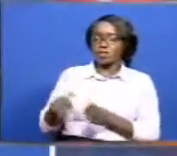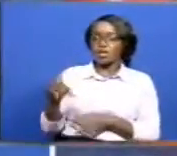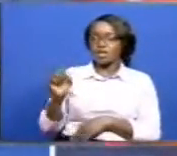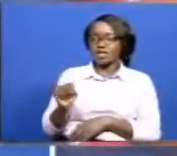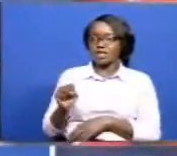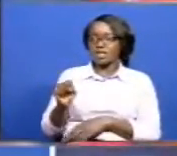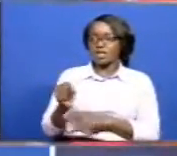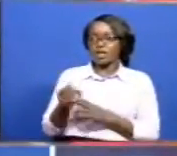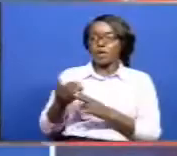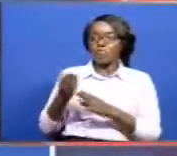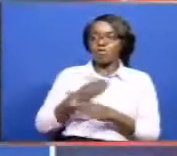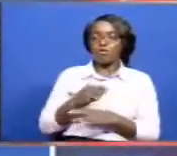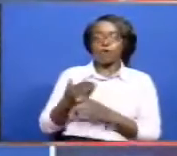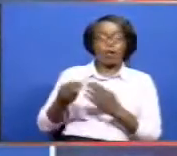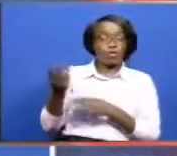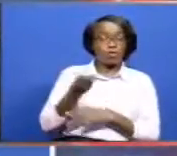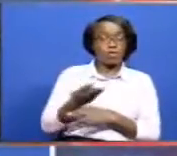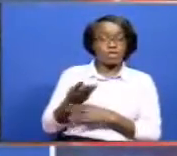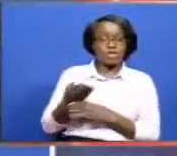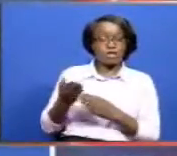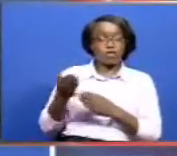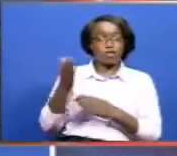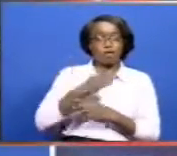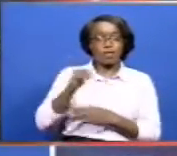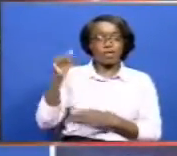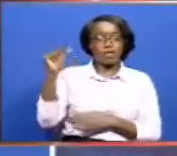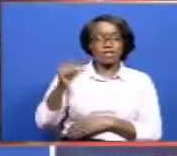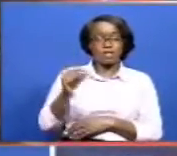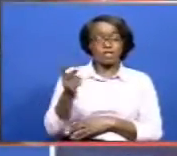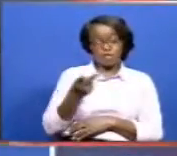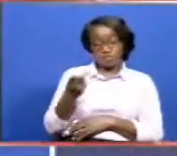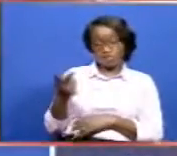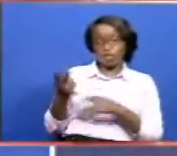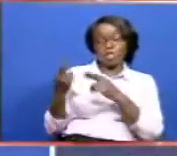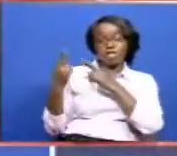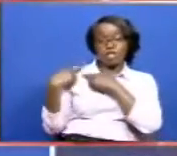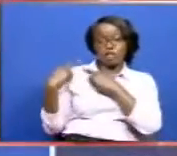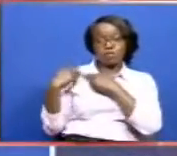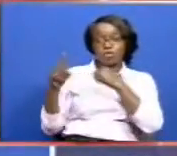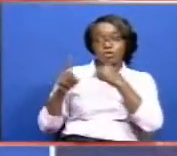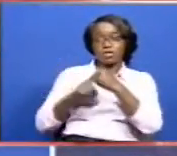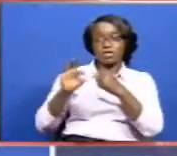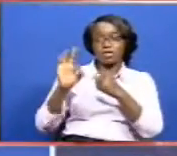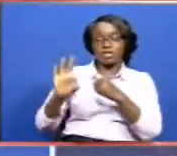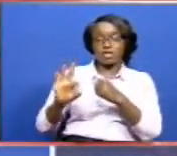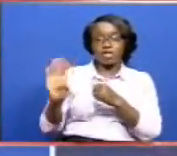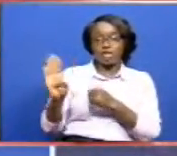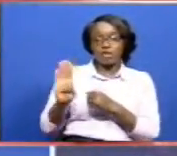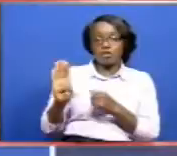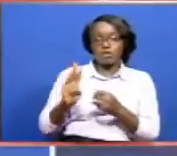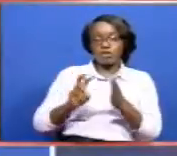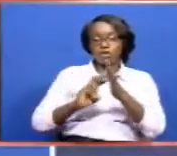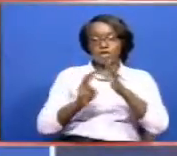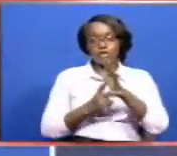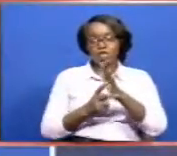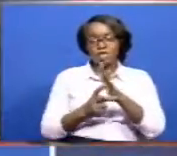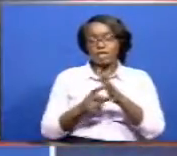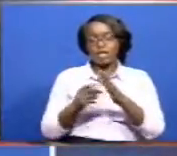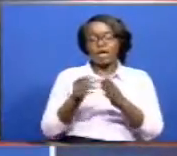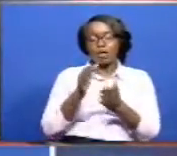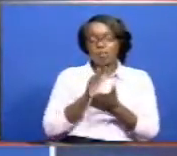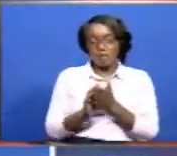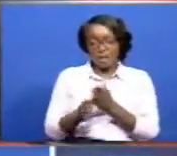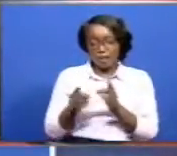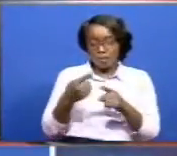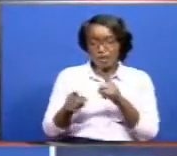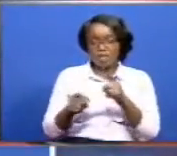On Wednesday, former Attorney General Githu Muigai accused the two of executing the 63 billion shilling contract without the blessing of the state law office. When